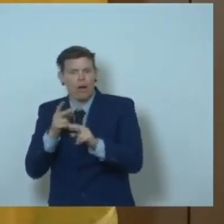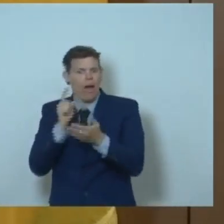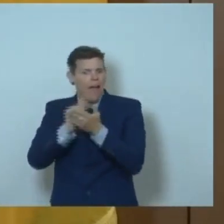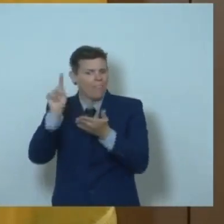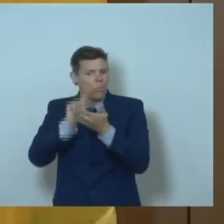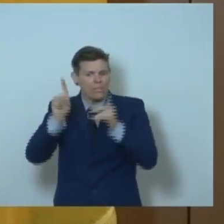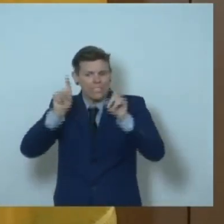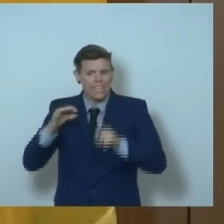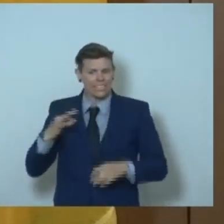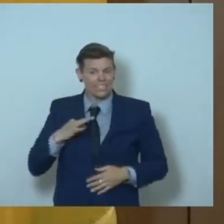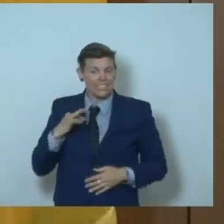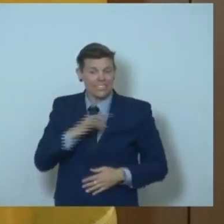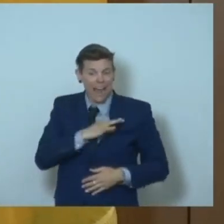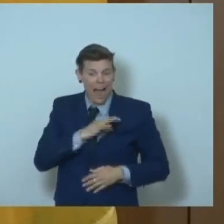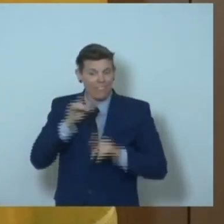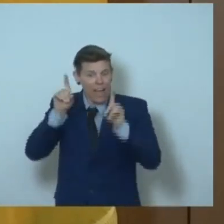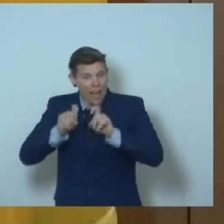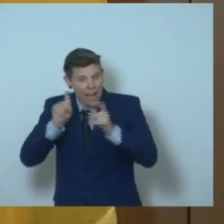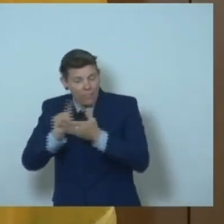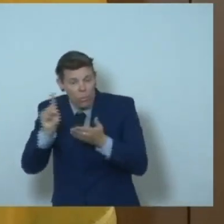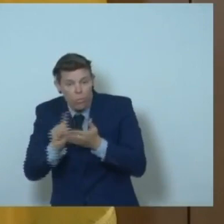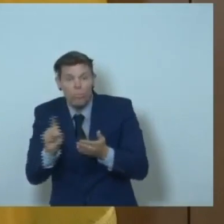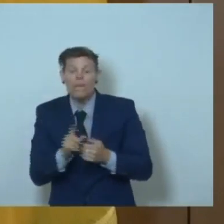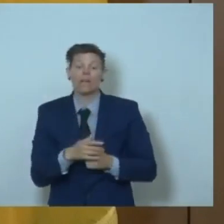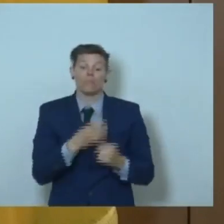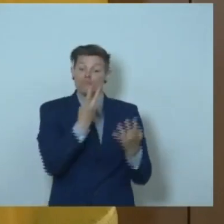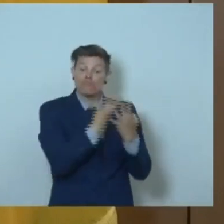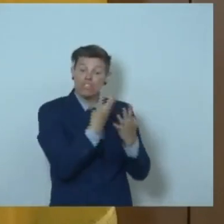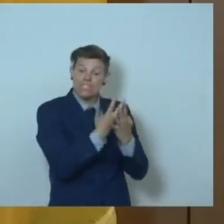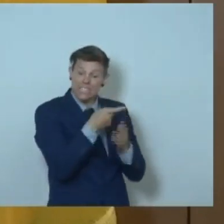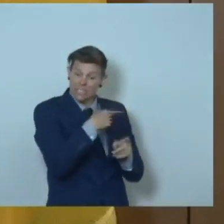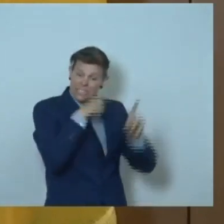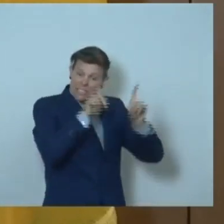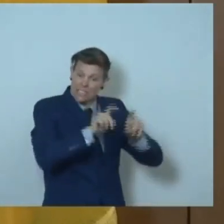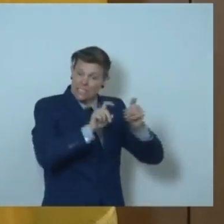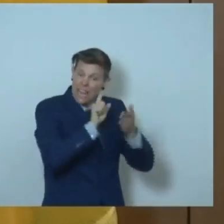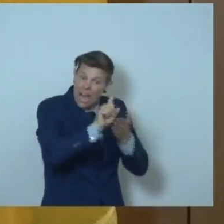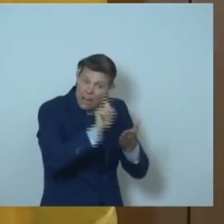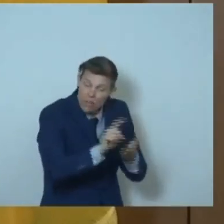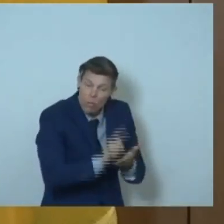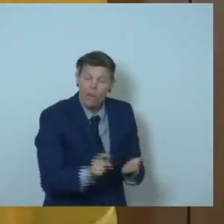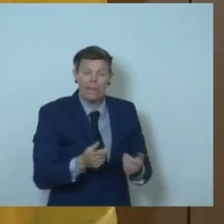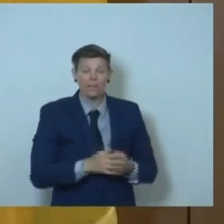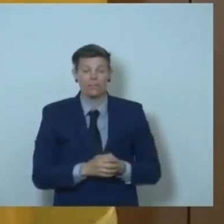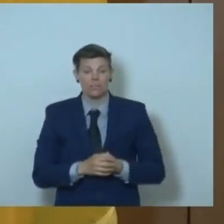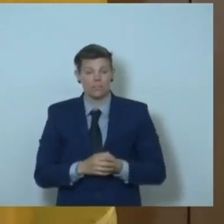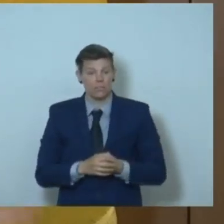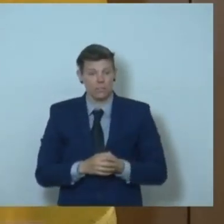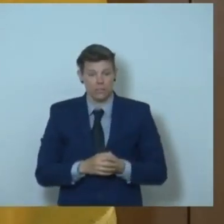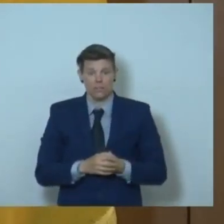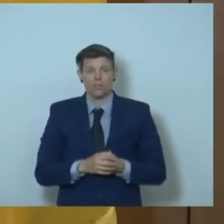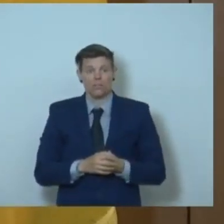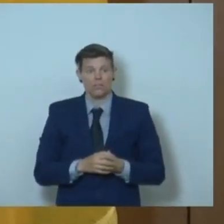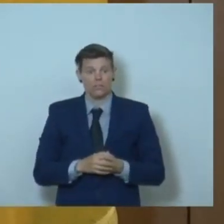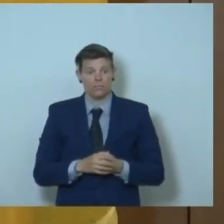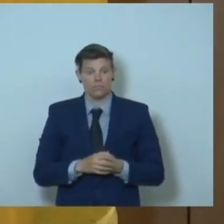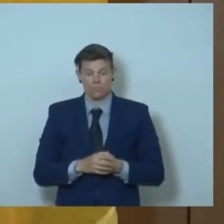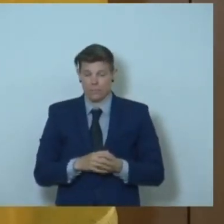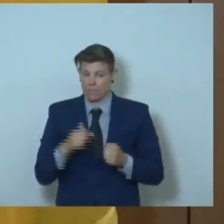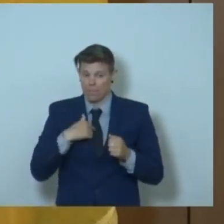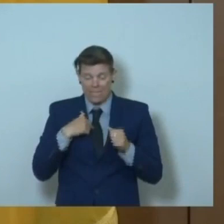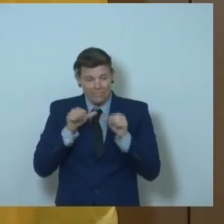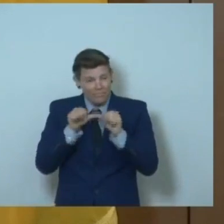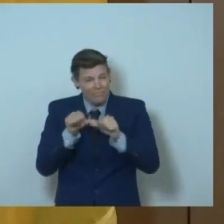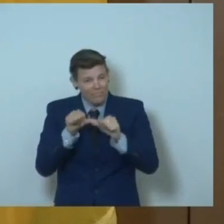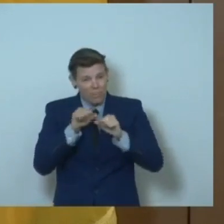do a percentage of inmates every week so that we can get it contained, move people into isolation, move workers out. We don't just